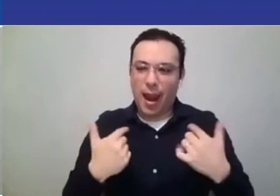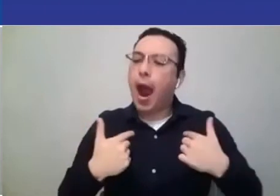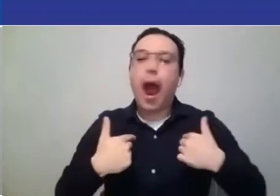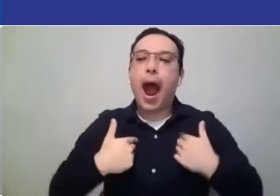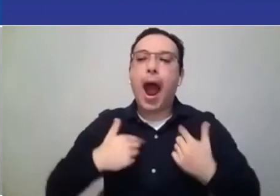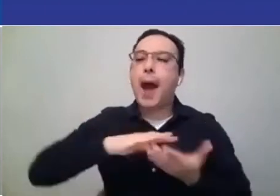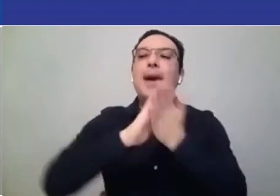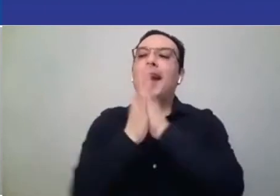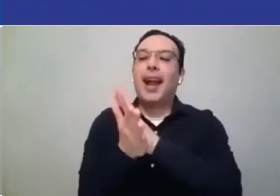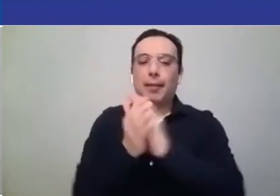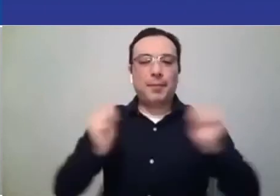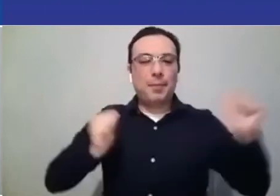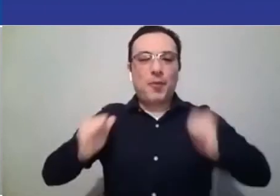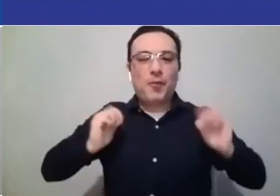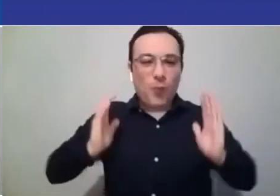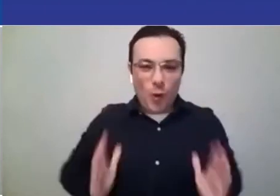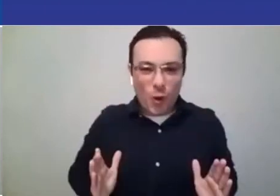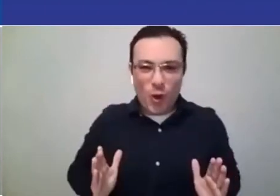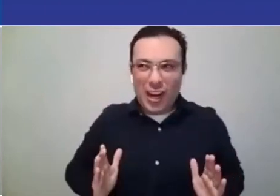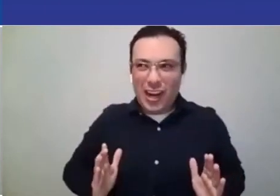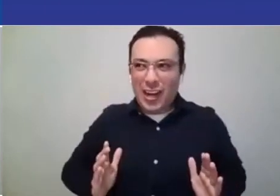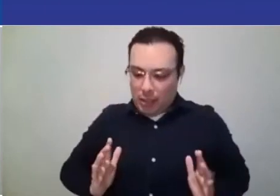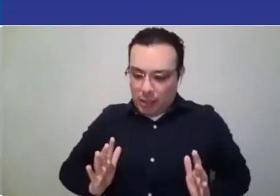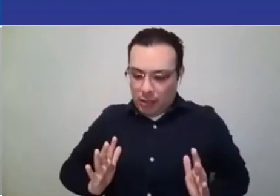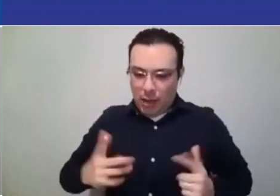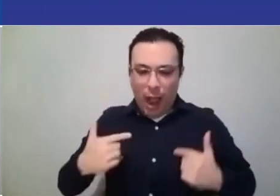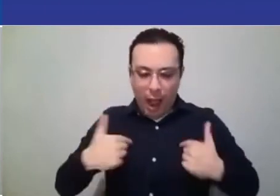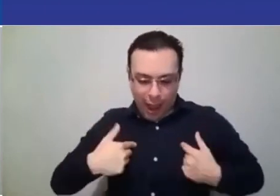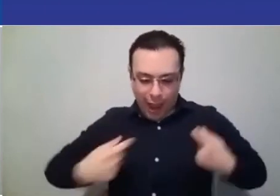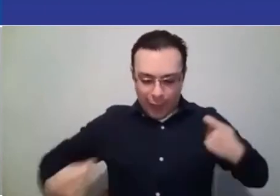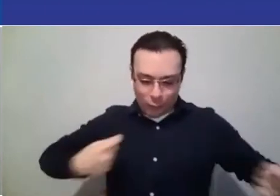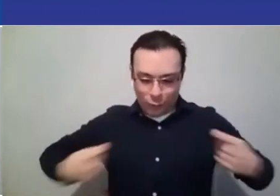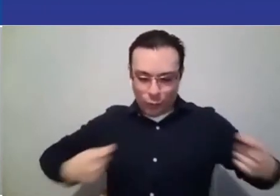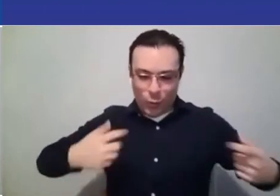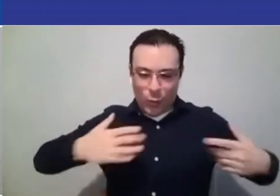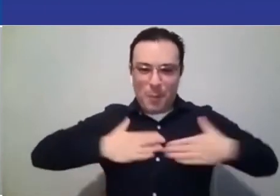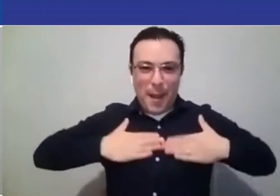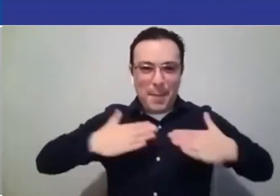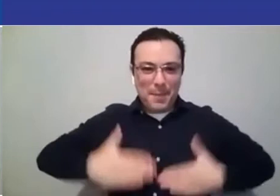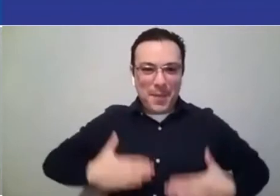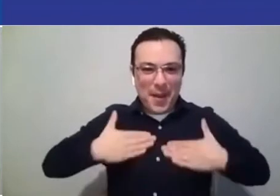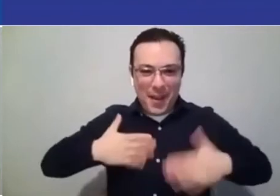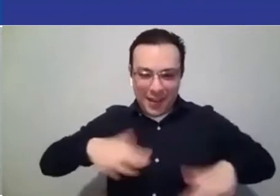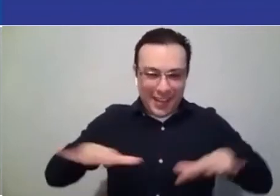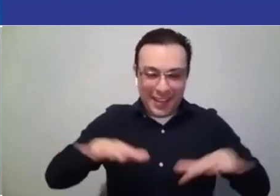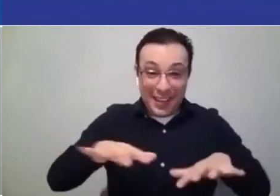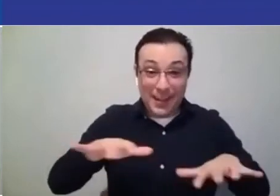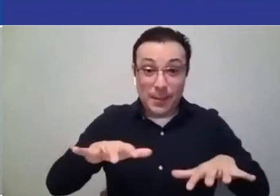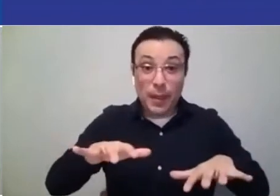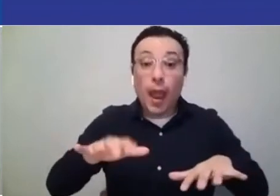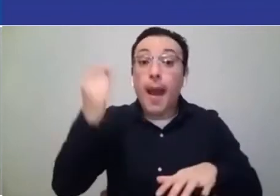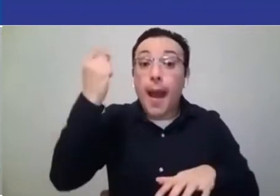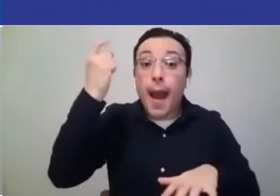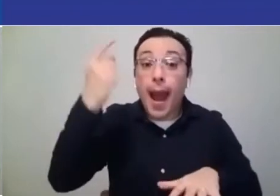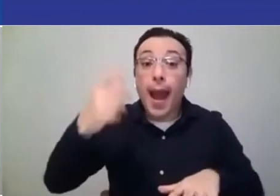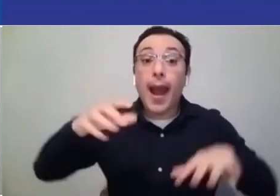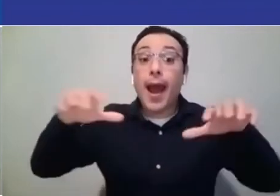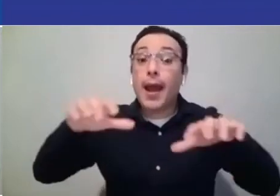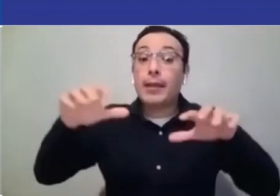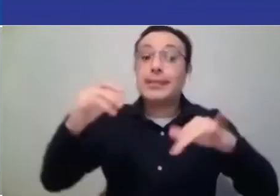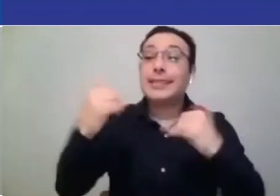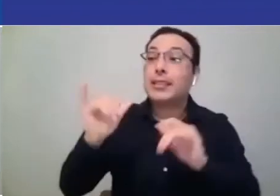we're on the streets we're mimicking, we're satirizing. But in doing that, we're also